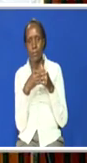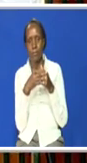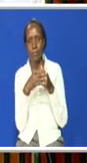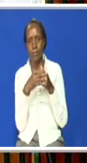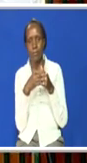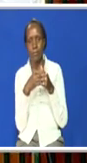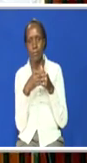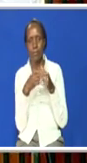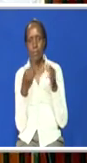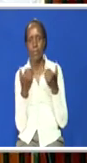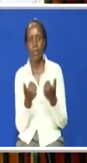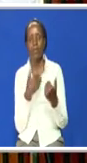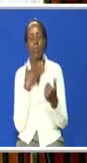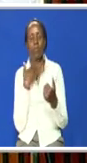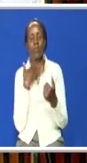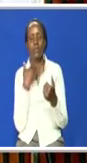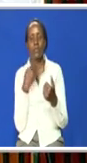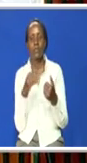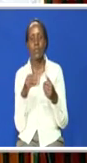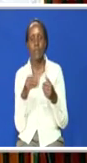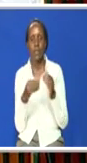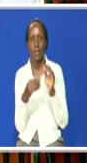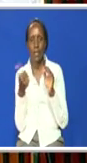Let me give you another example.